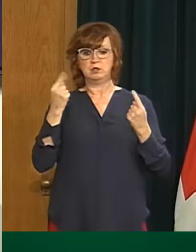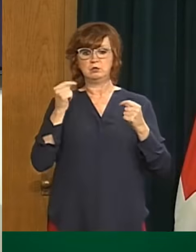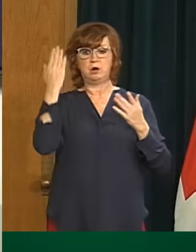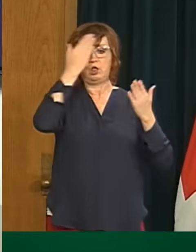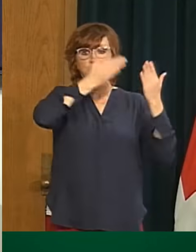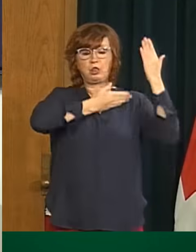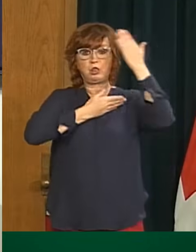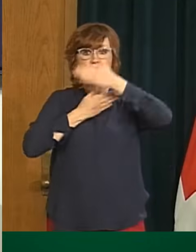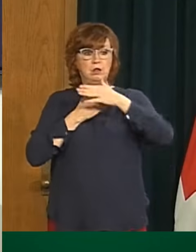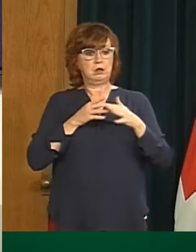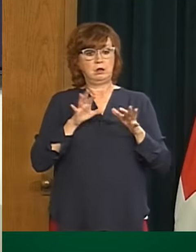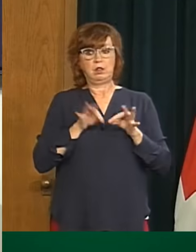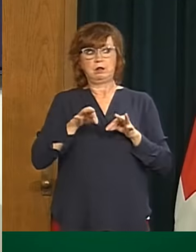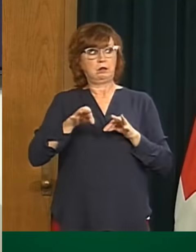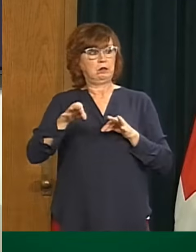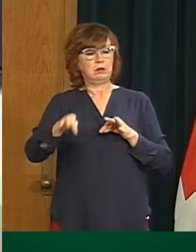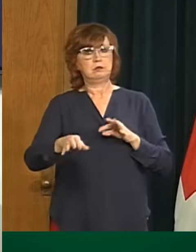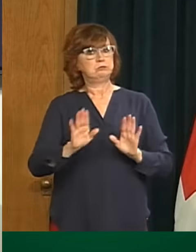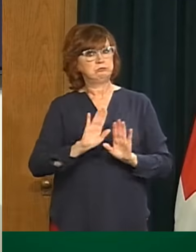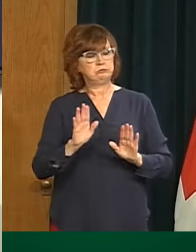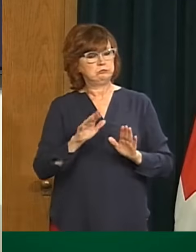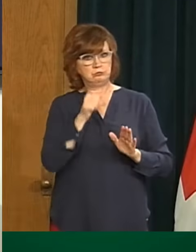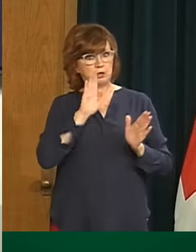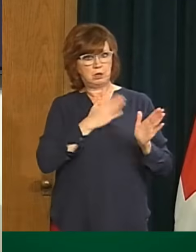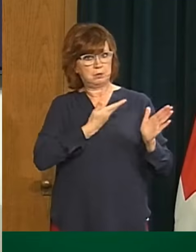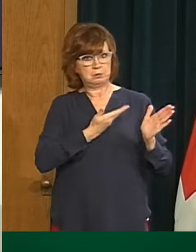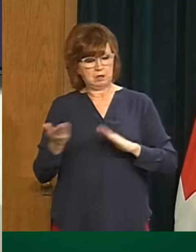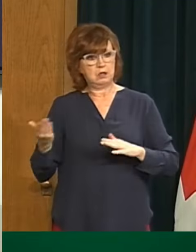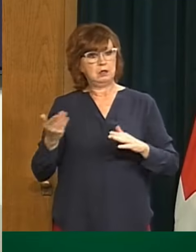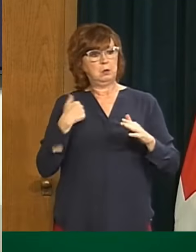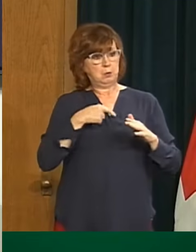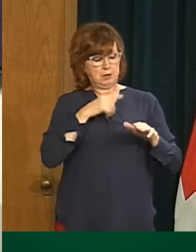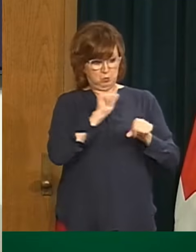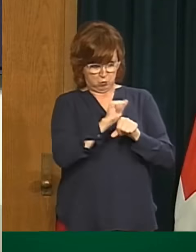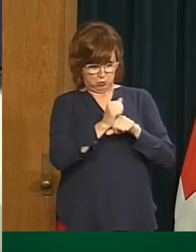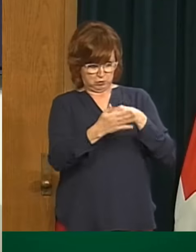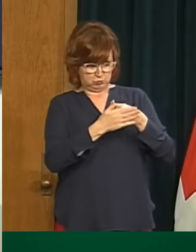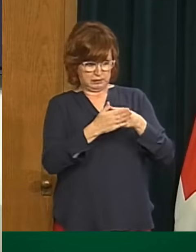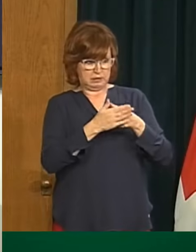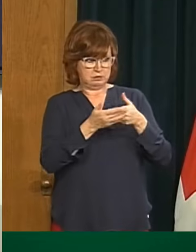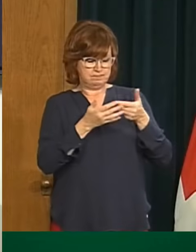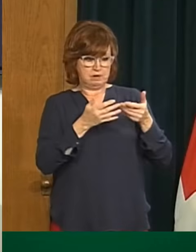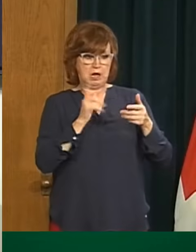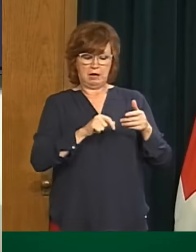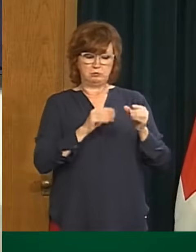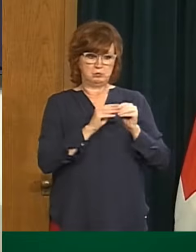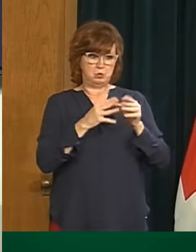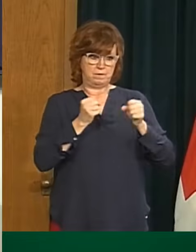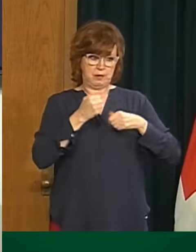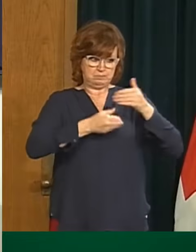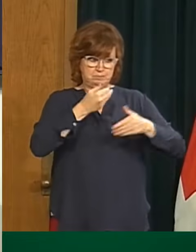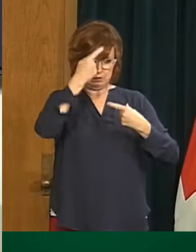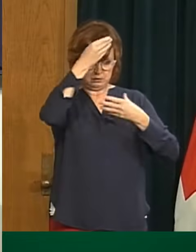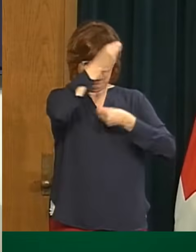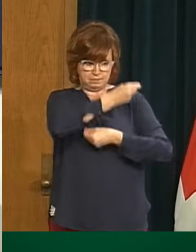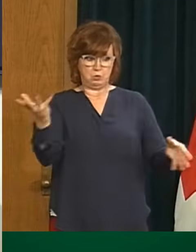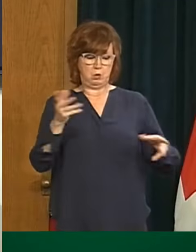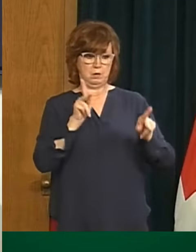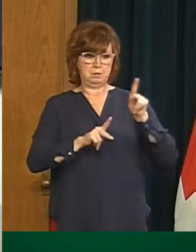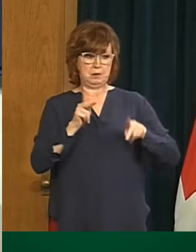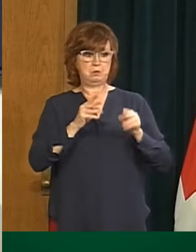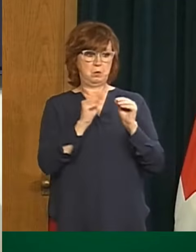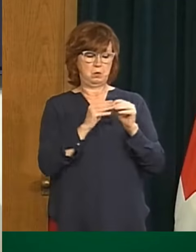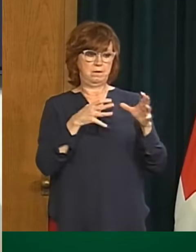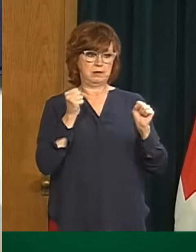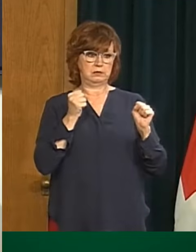good communicator with our partners and our public, and we are working closely with the Ministry of Health to immediately correct that situation so it